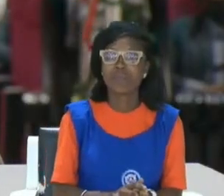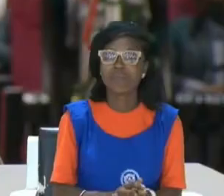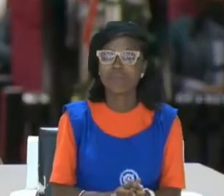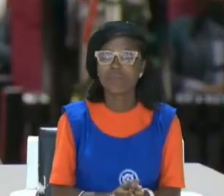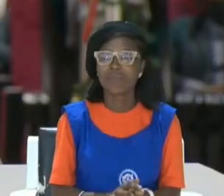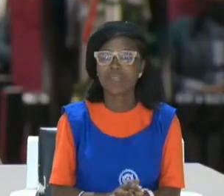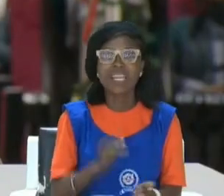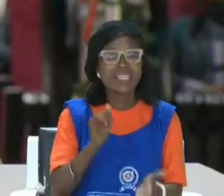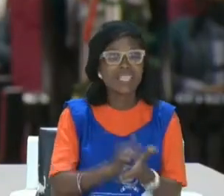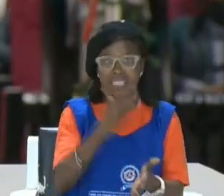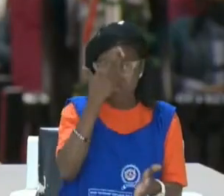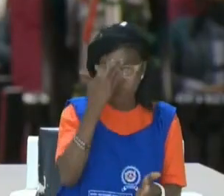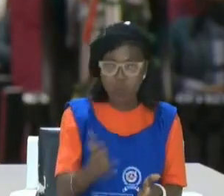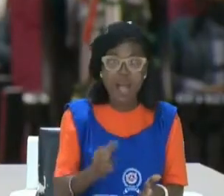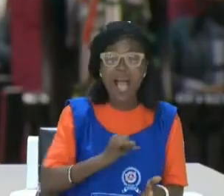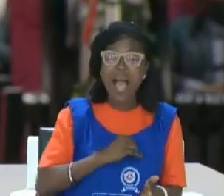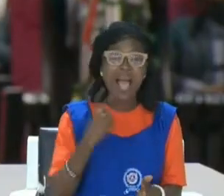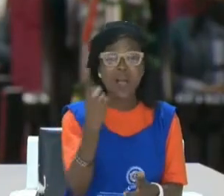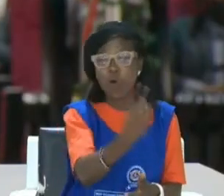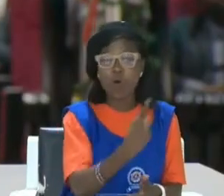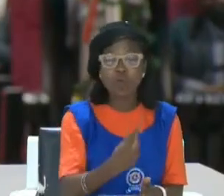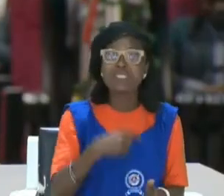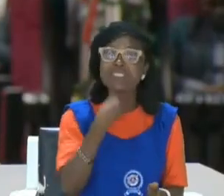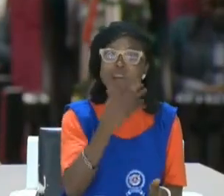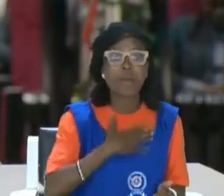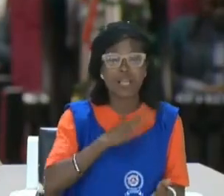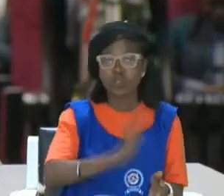You know, that's why I always tell my children,